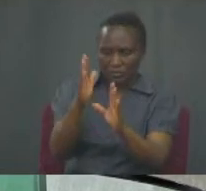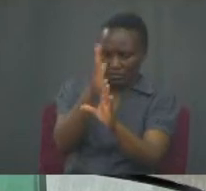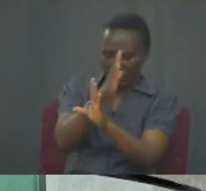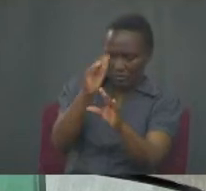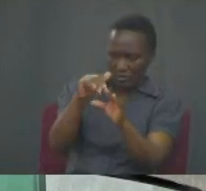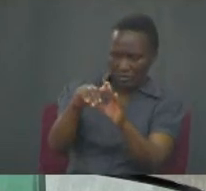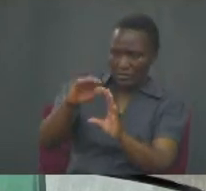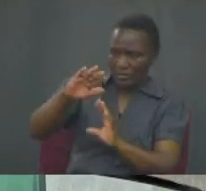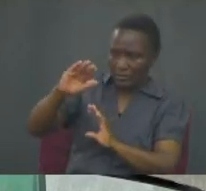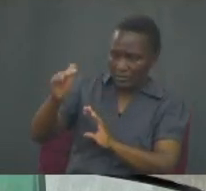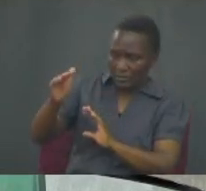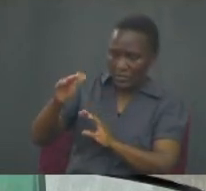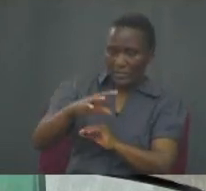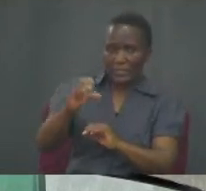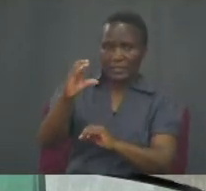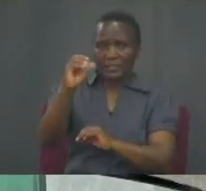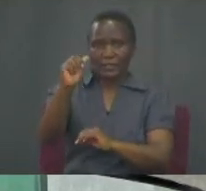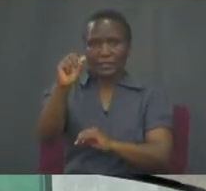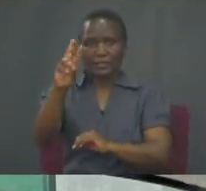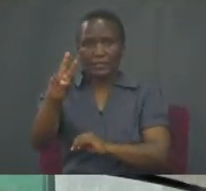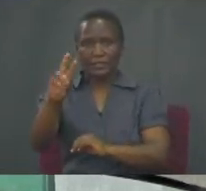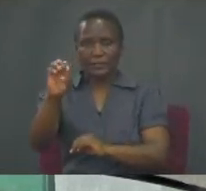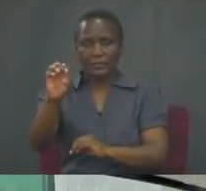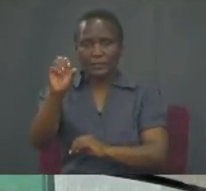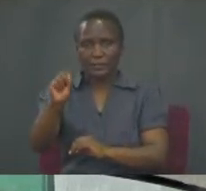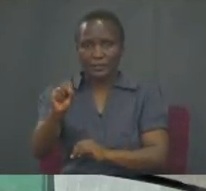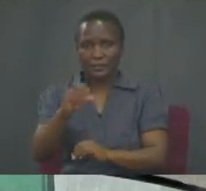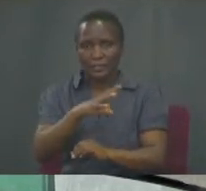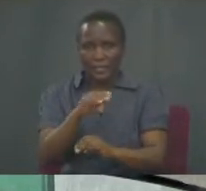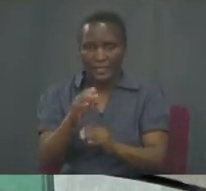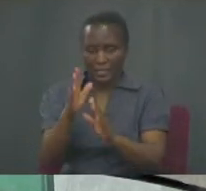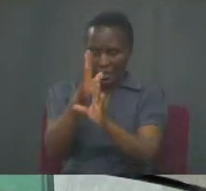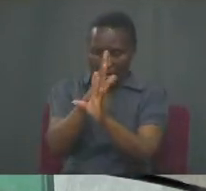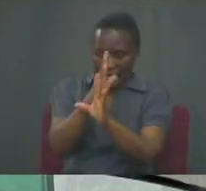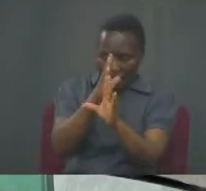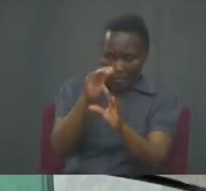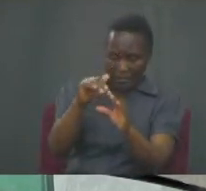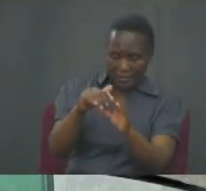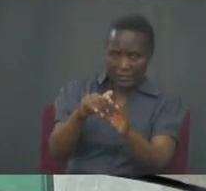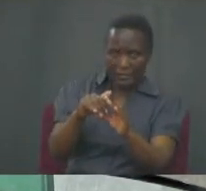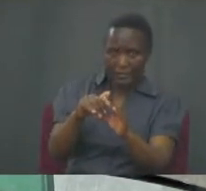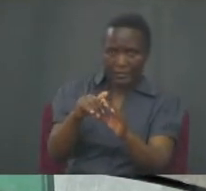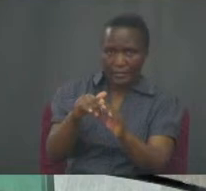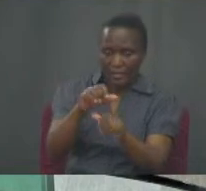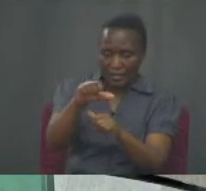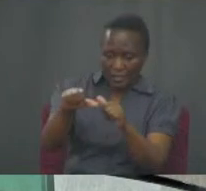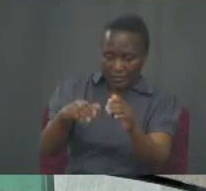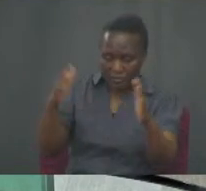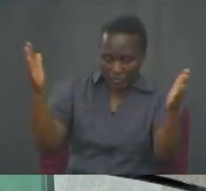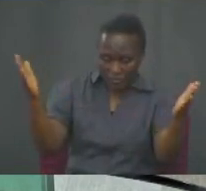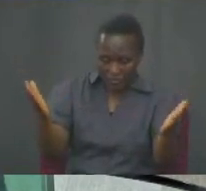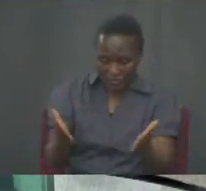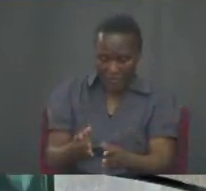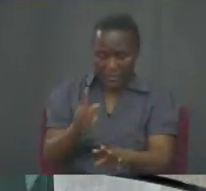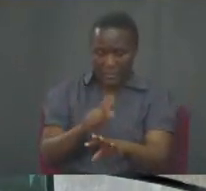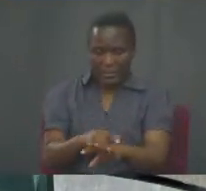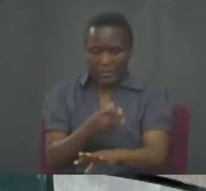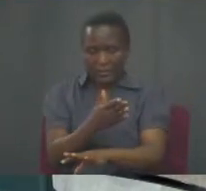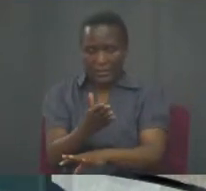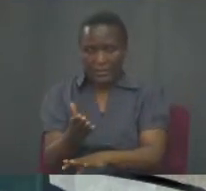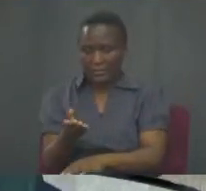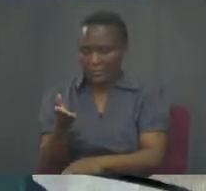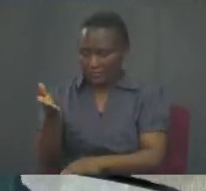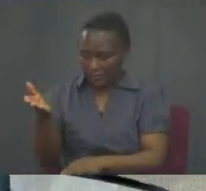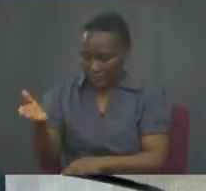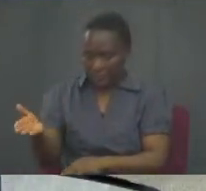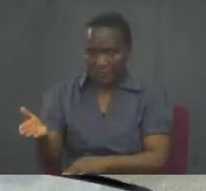and in caves. And so they hide in mountains around the valley. And when they are hiding there, Deborah shouts